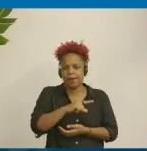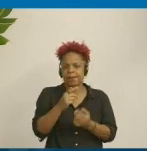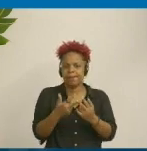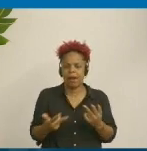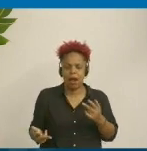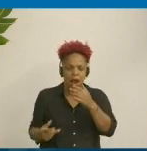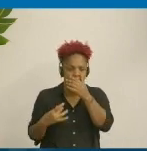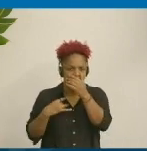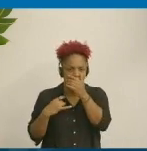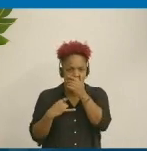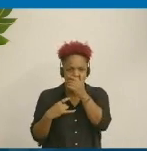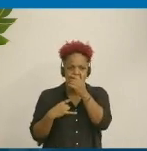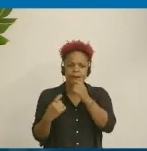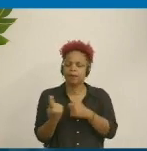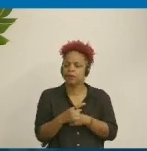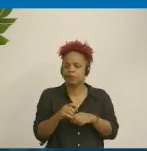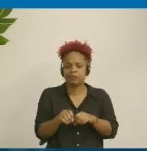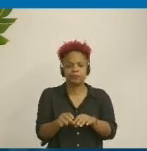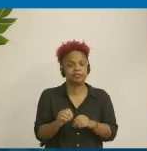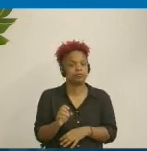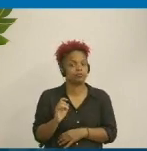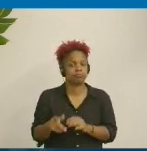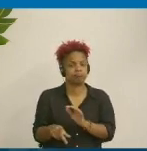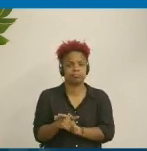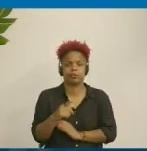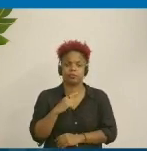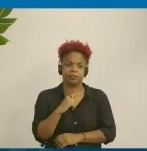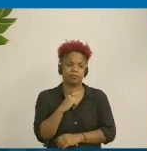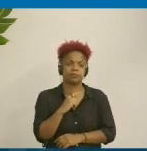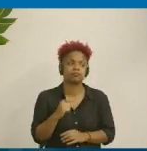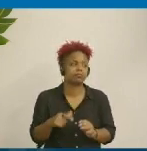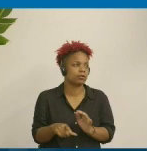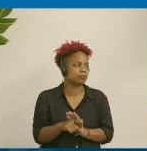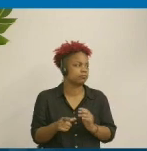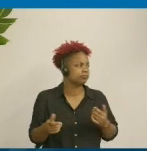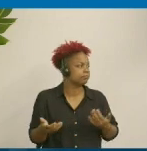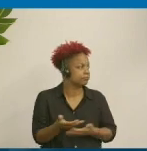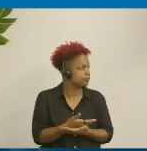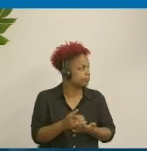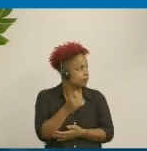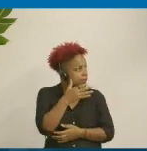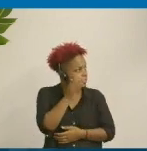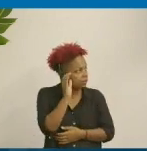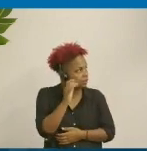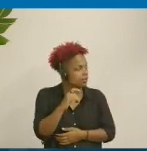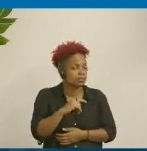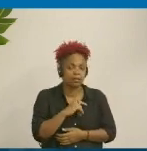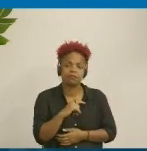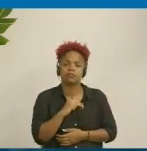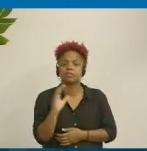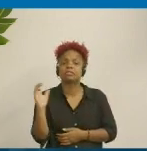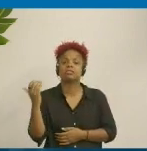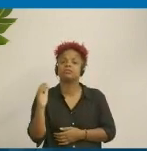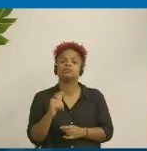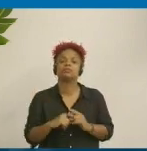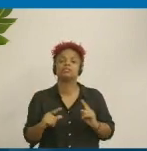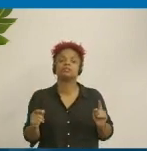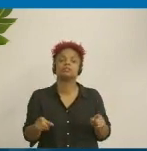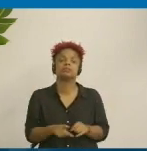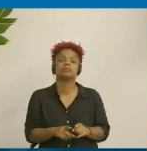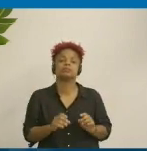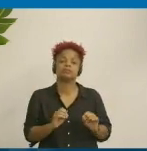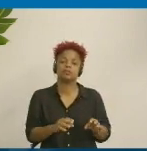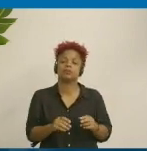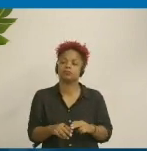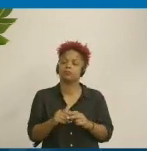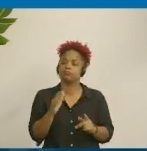the knowledge, the scientific knowledge, but also with empathy and with the responsibility that you have as a medical doctor with patients.